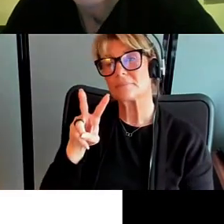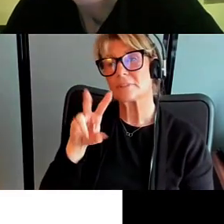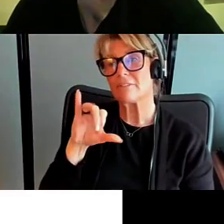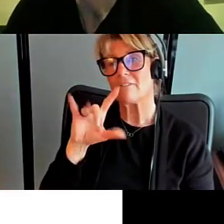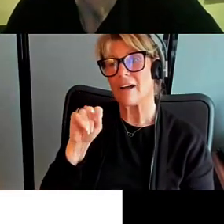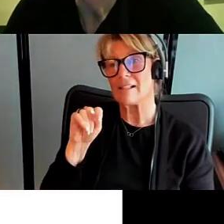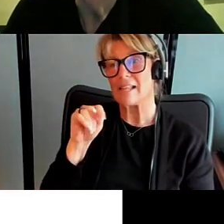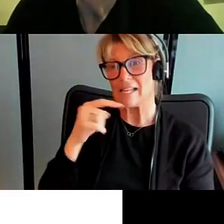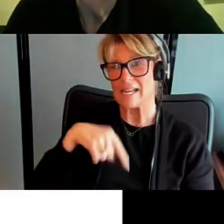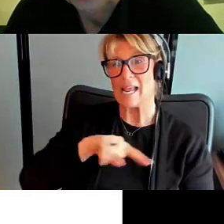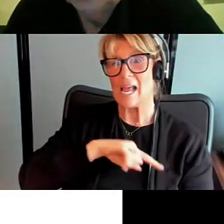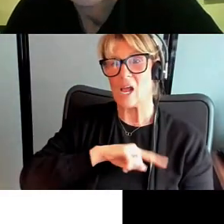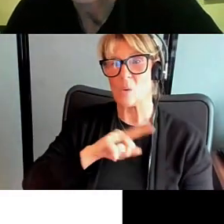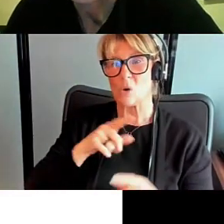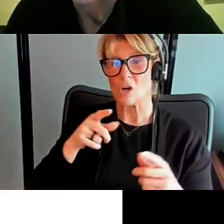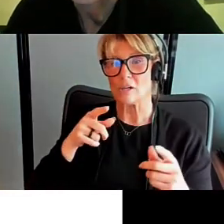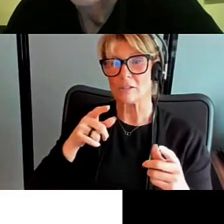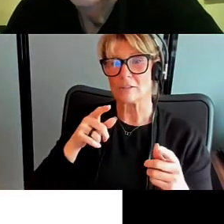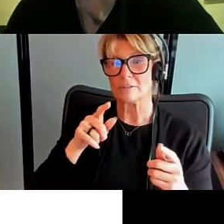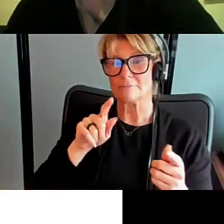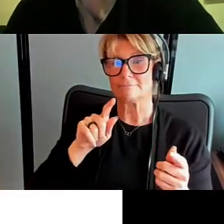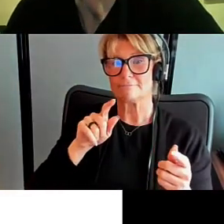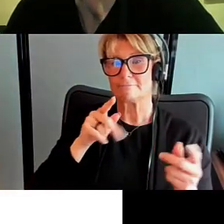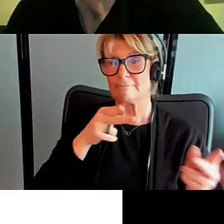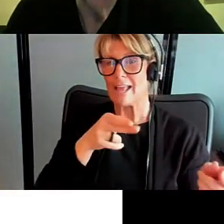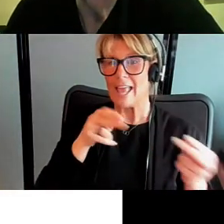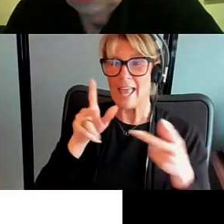this is grassroots podcasting.